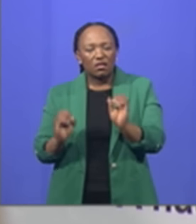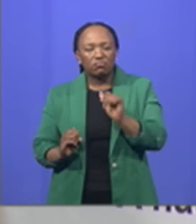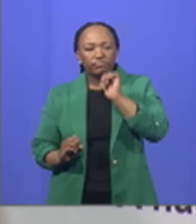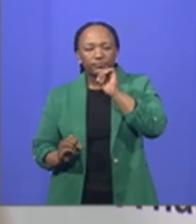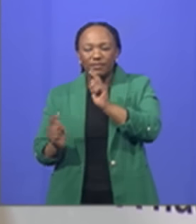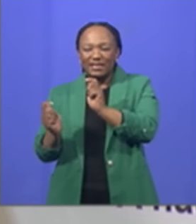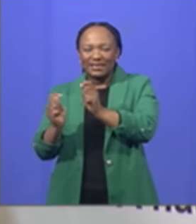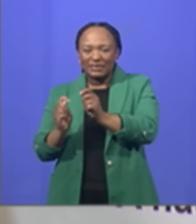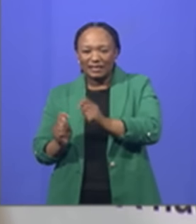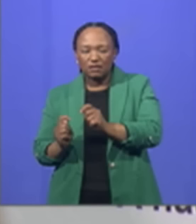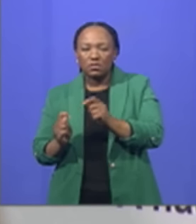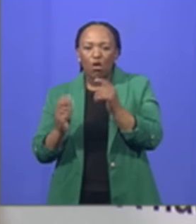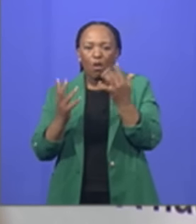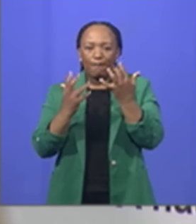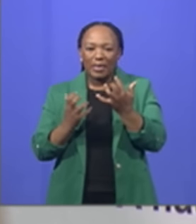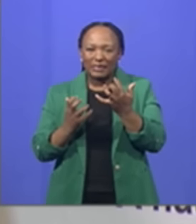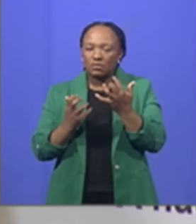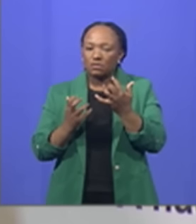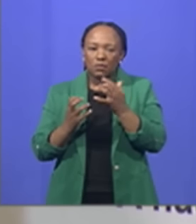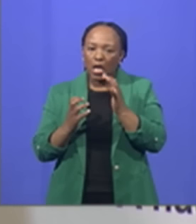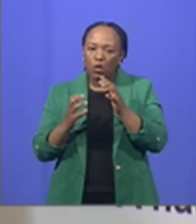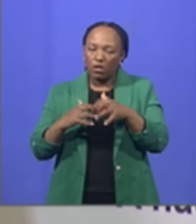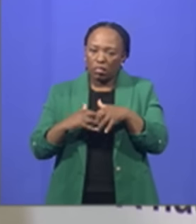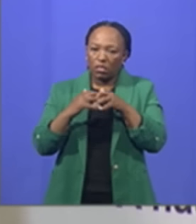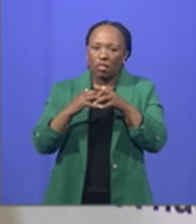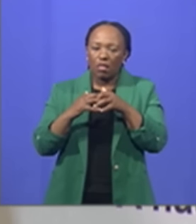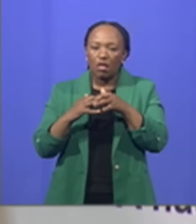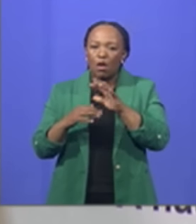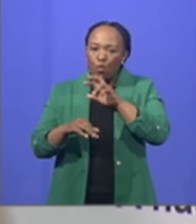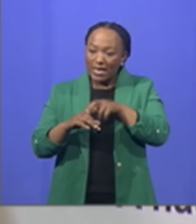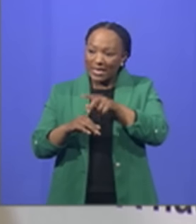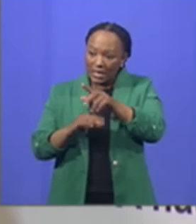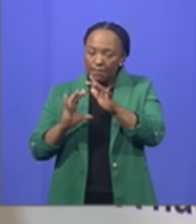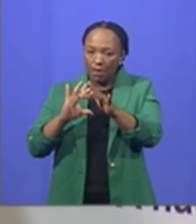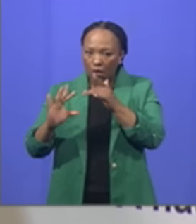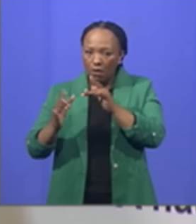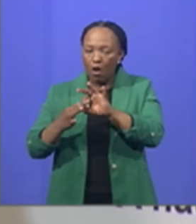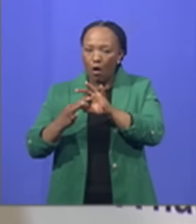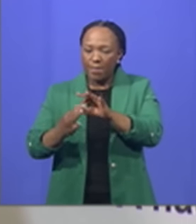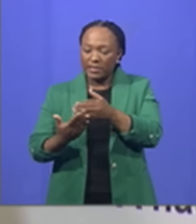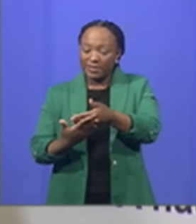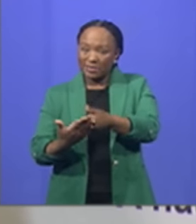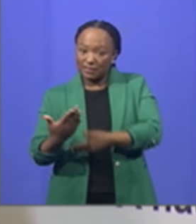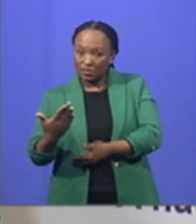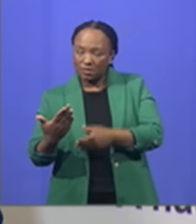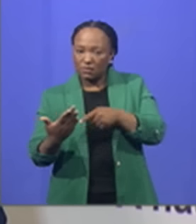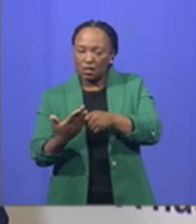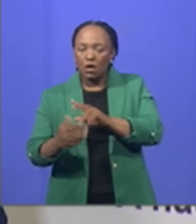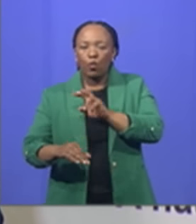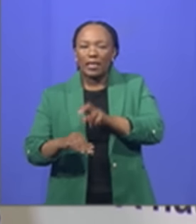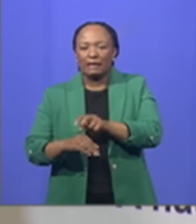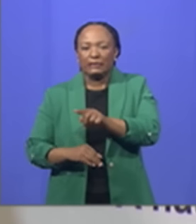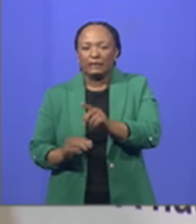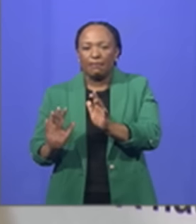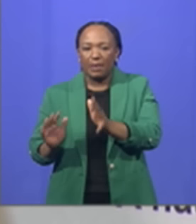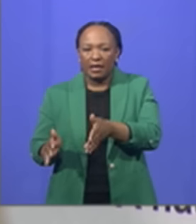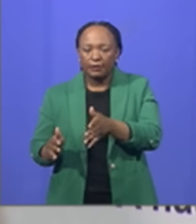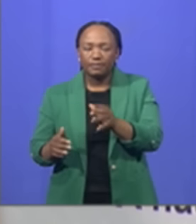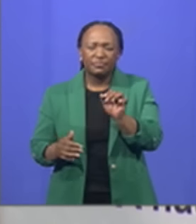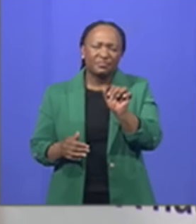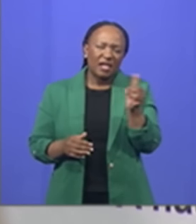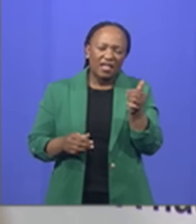whether it's main budget. So it was just a commitment that we needed in that case. With regards to, there's